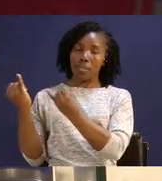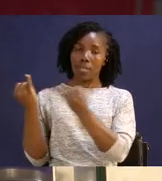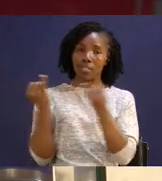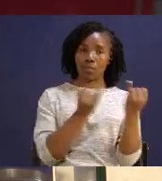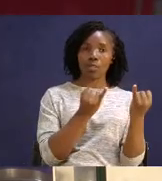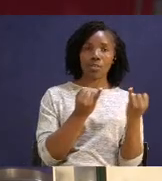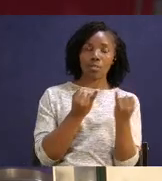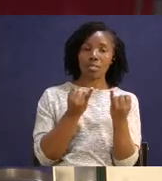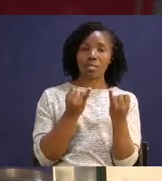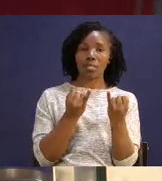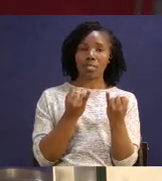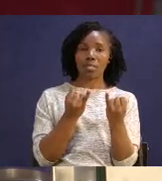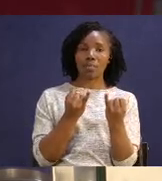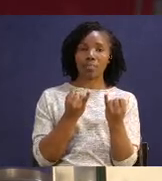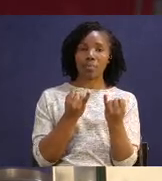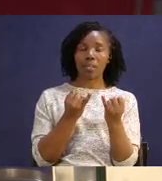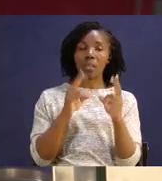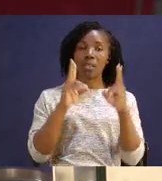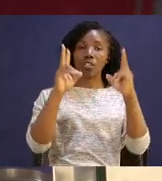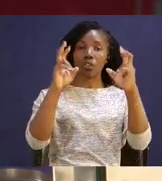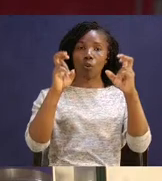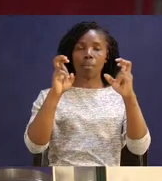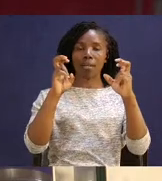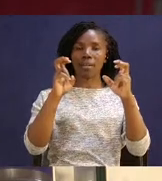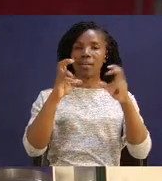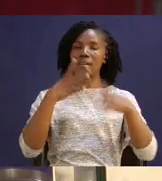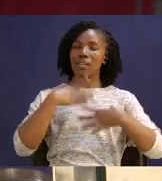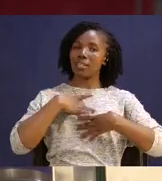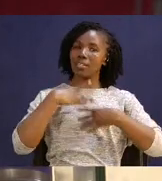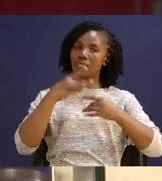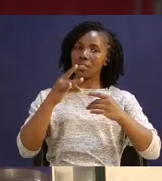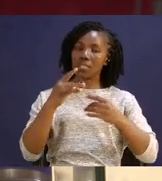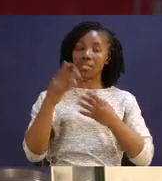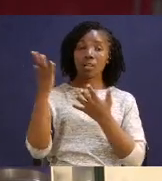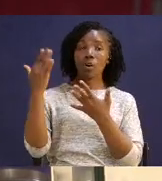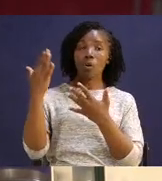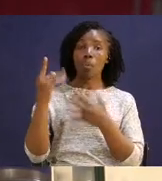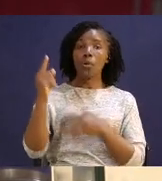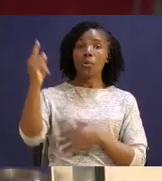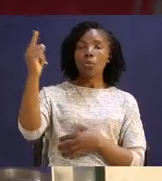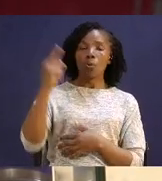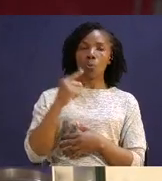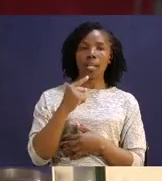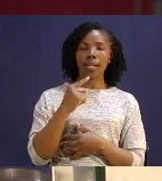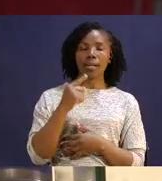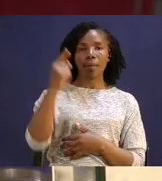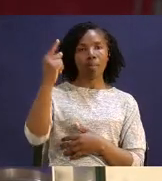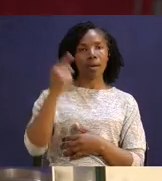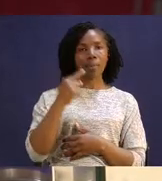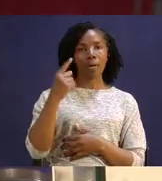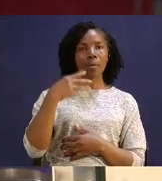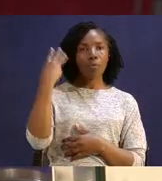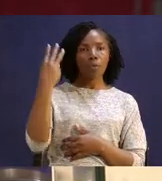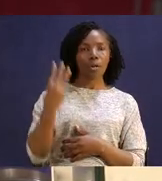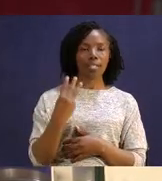it's a very interesting subject, and I pray that you get time to come on Wednesdays, and also we'll be expounding it on